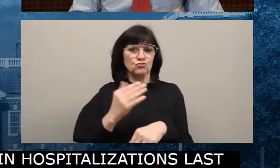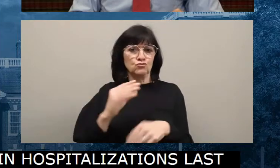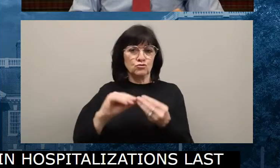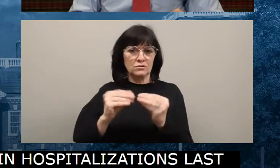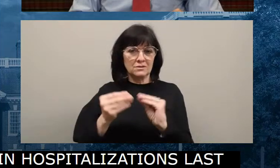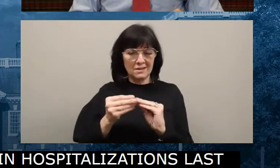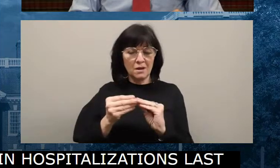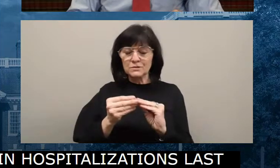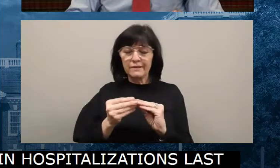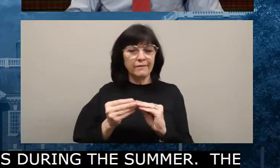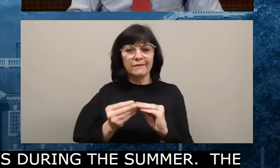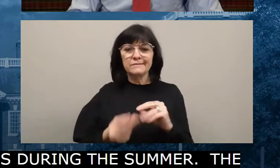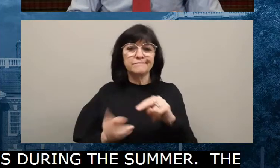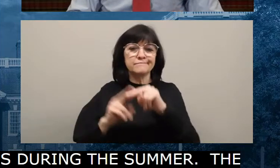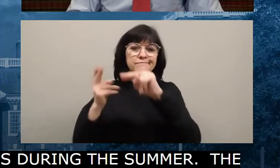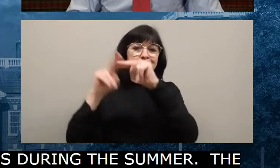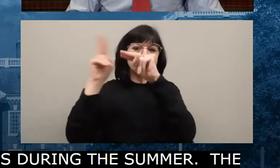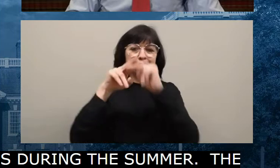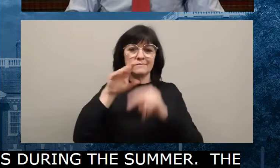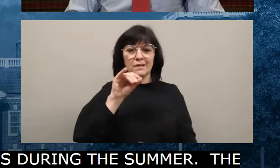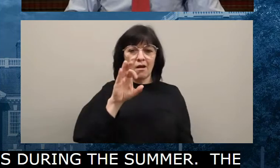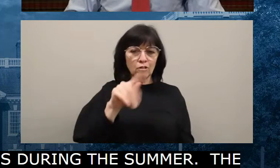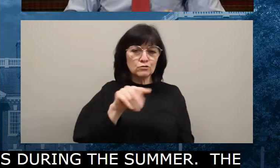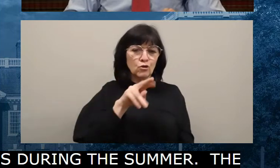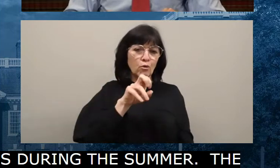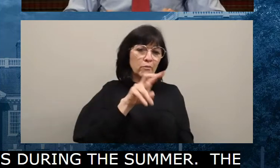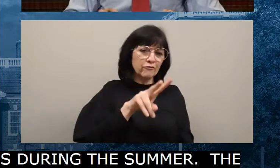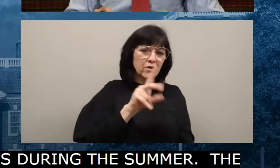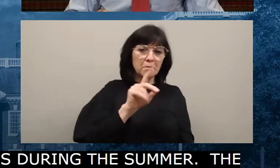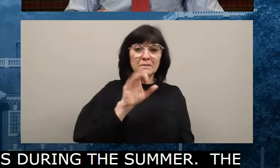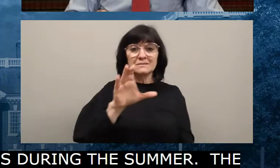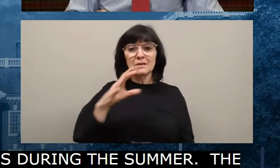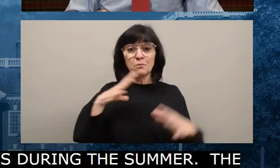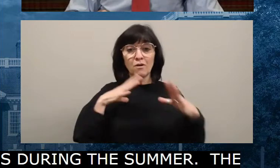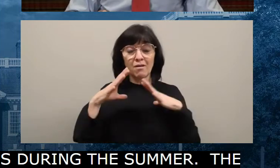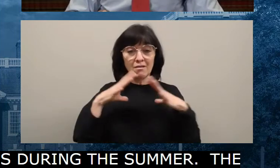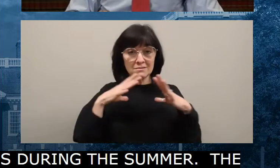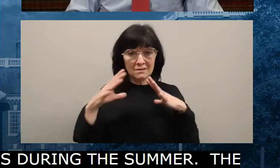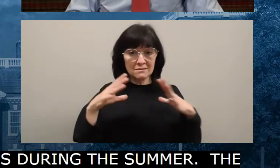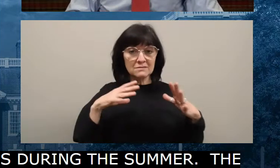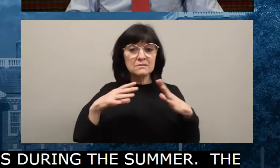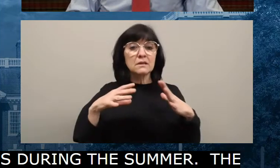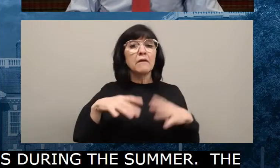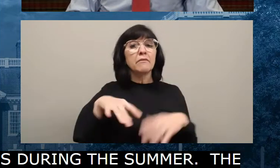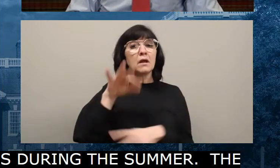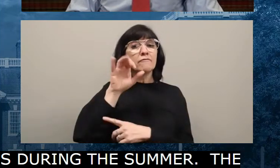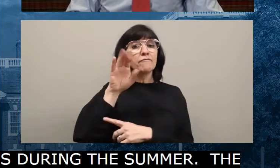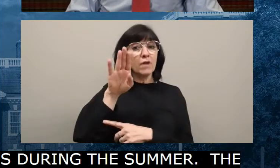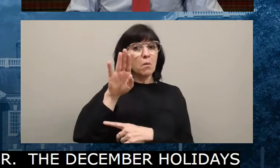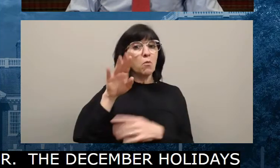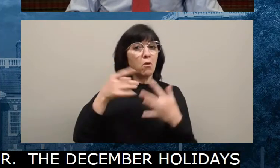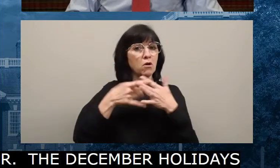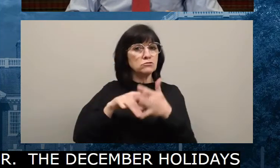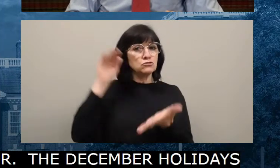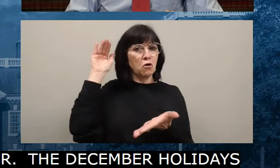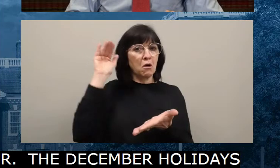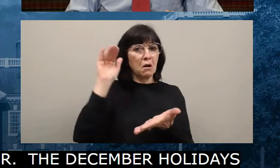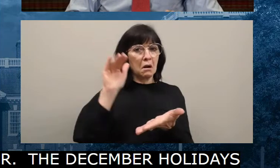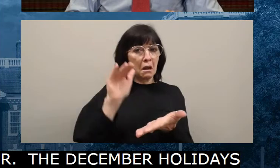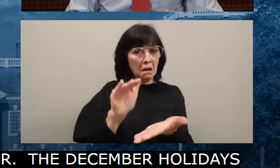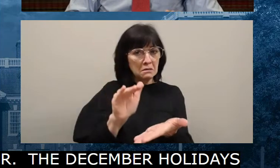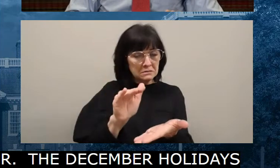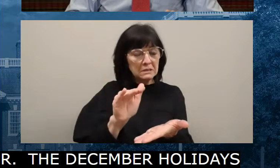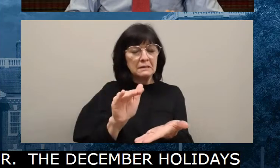and November, the December holidays, then the decline in February and March, and then this